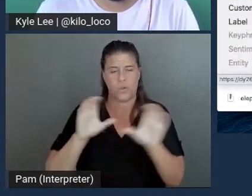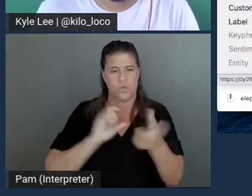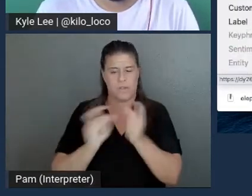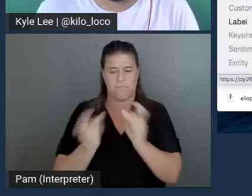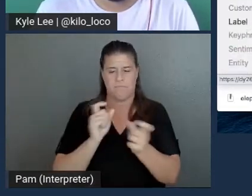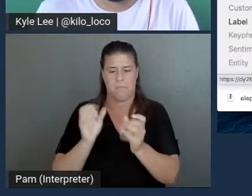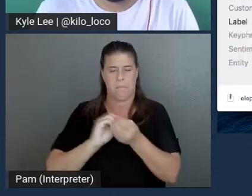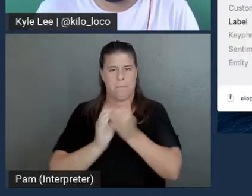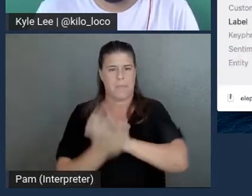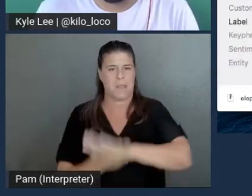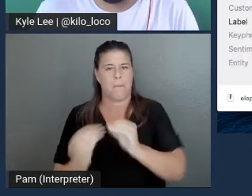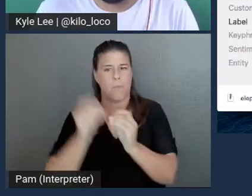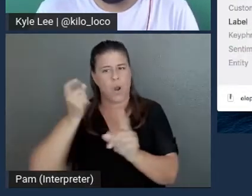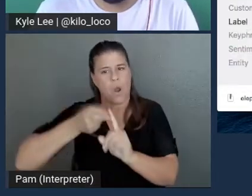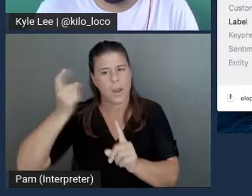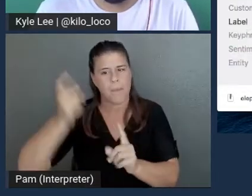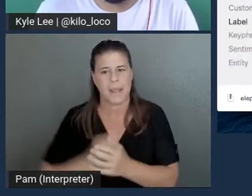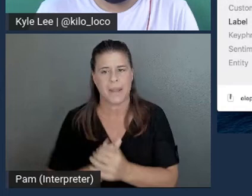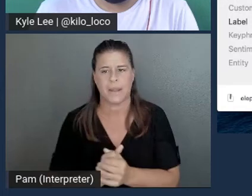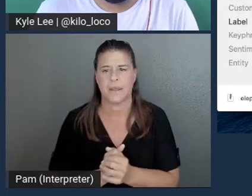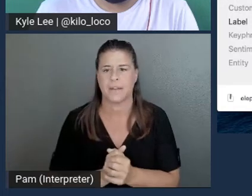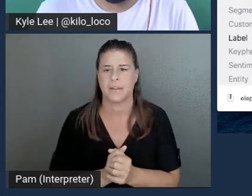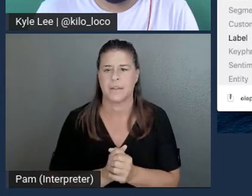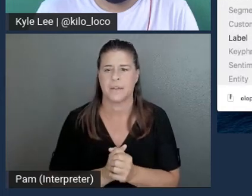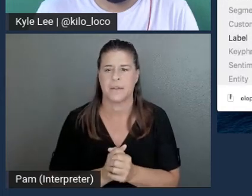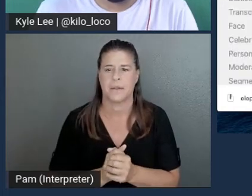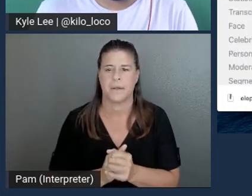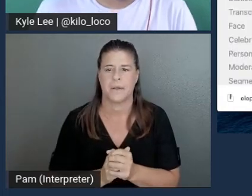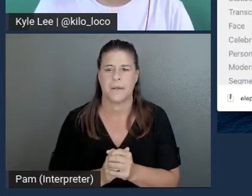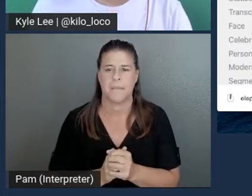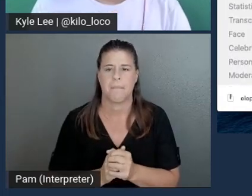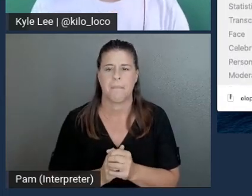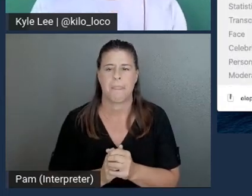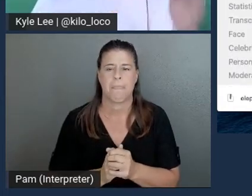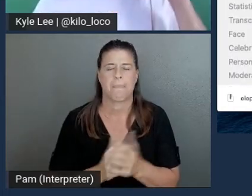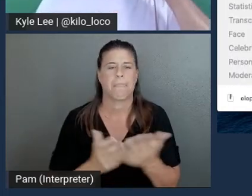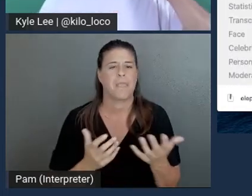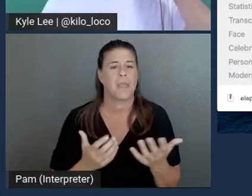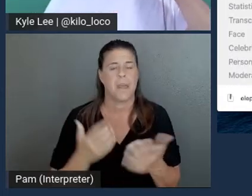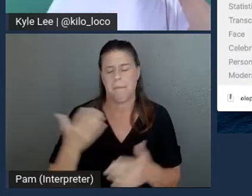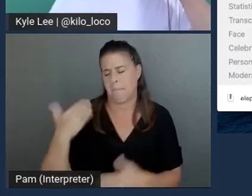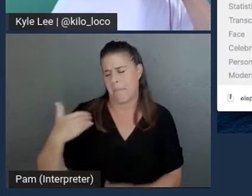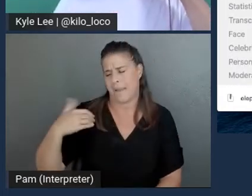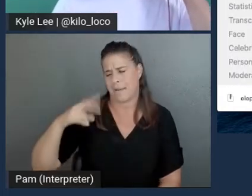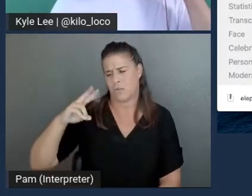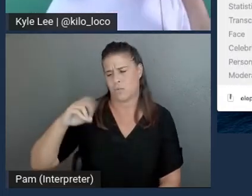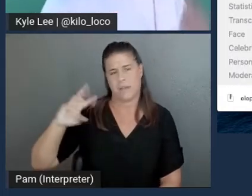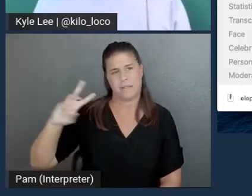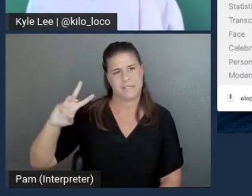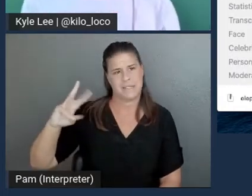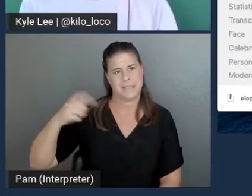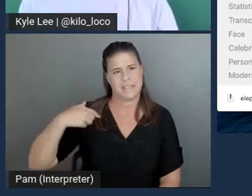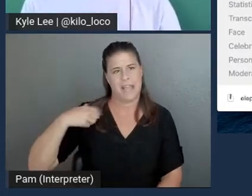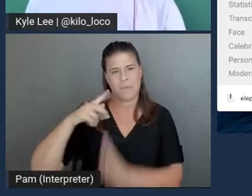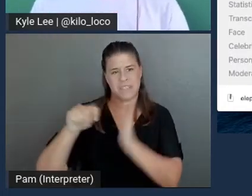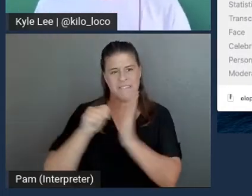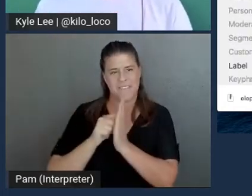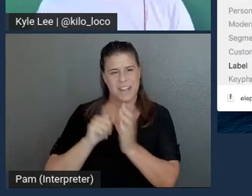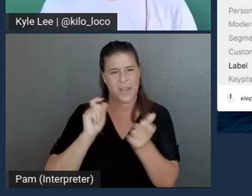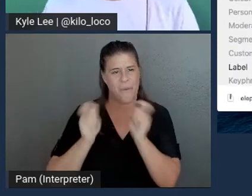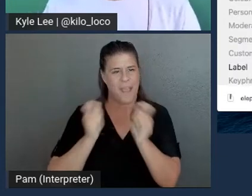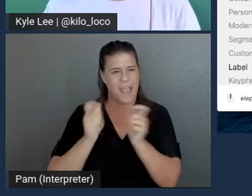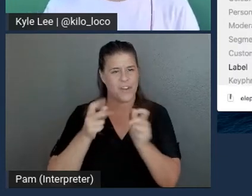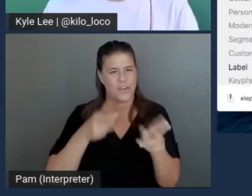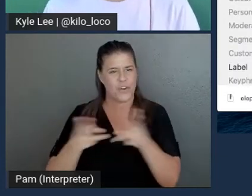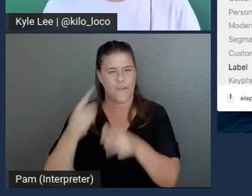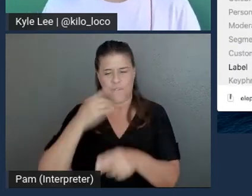automated? Back in the long ago time of 2006, I was a video editor for my high school, and